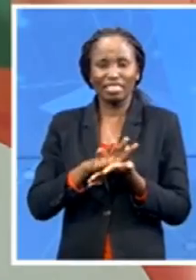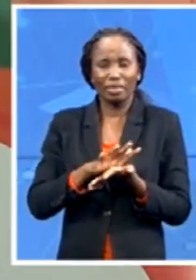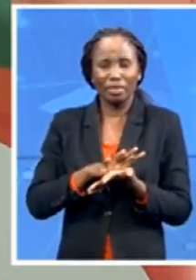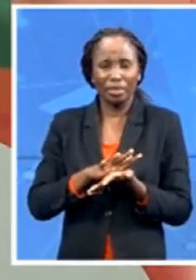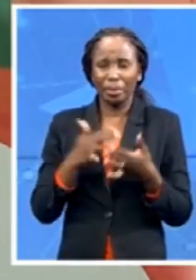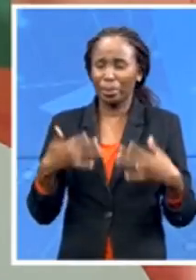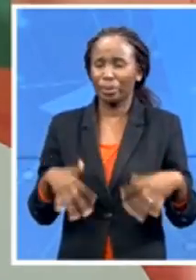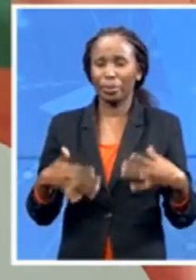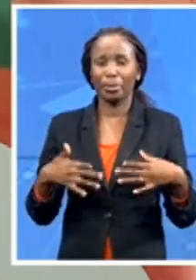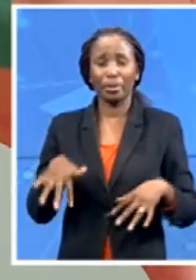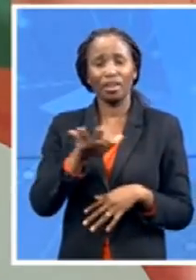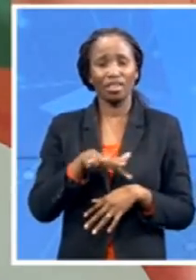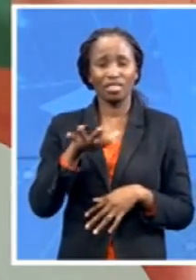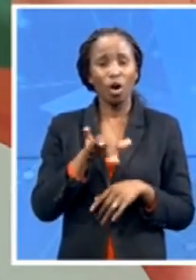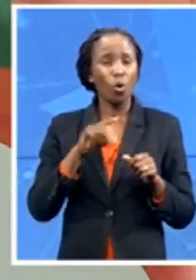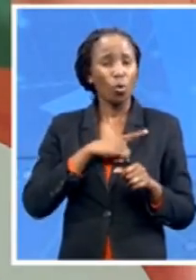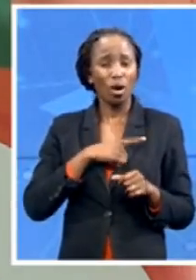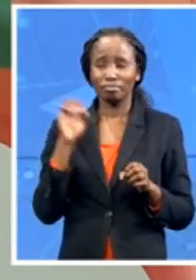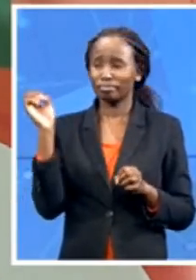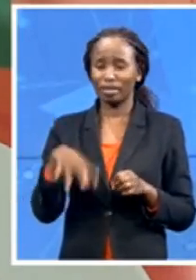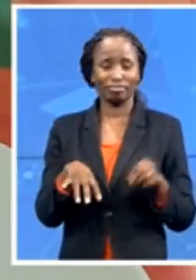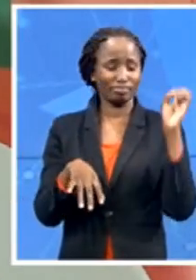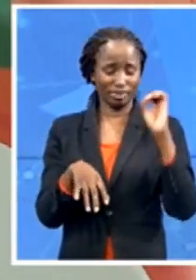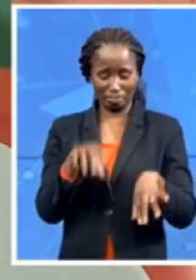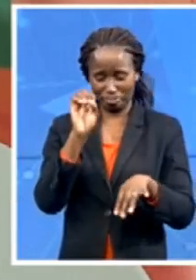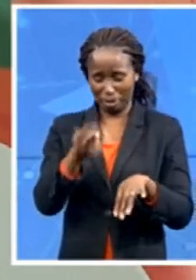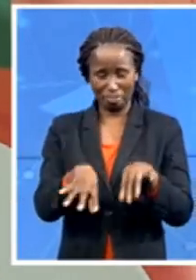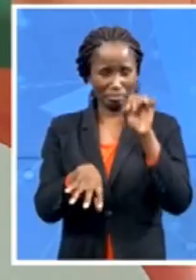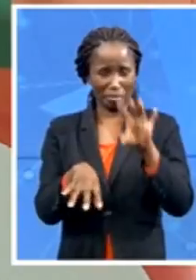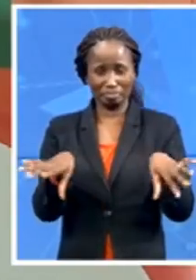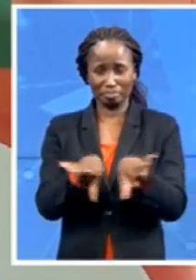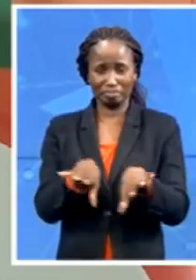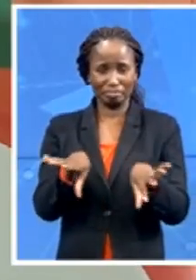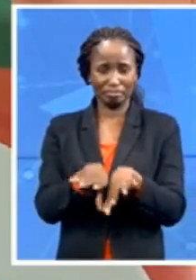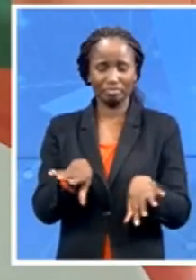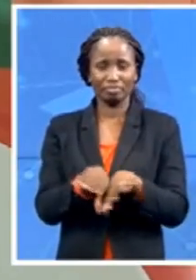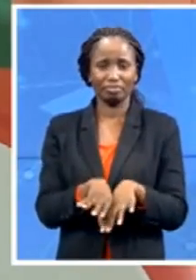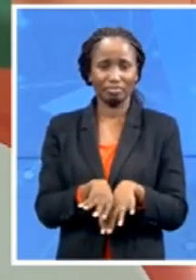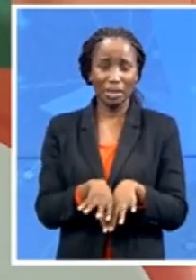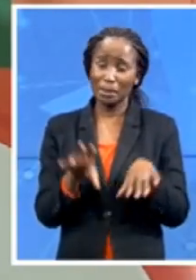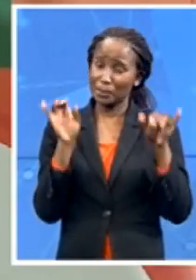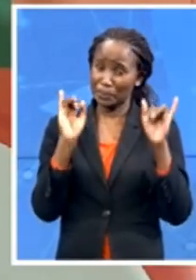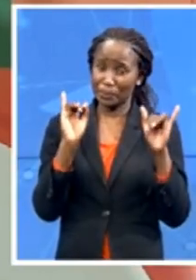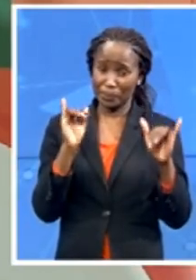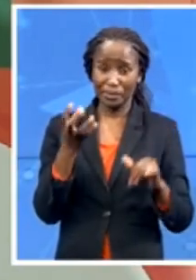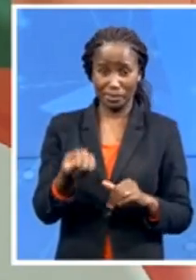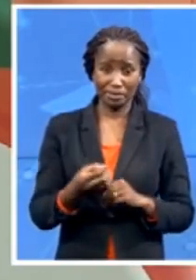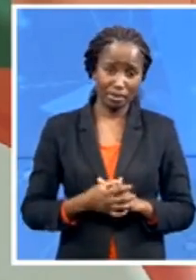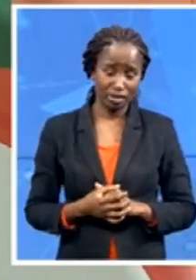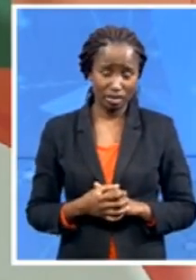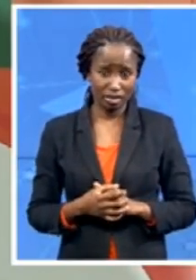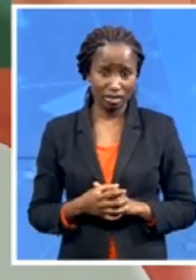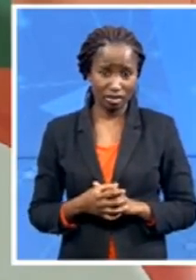and garbage dumping at an all-time high. Our people and government could not care